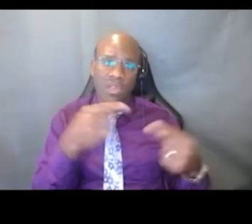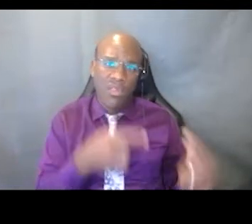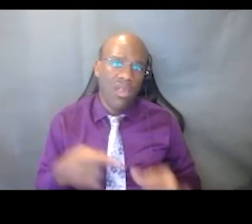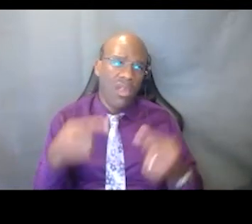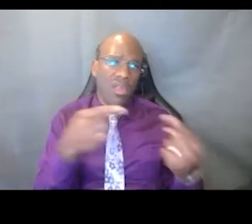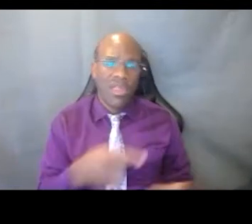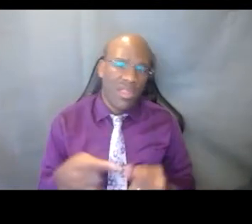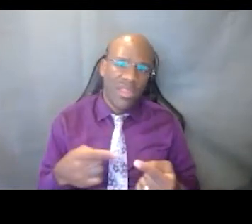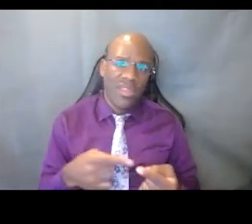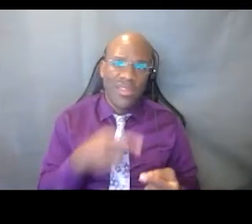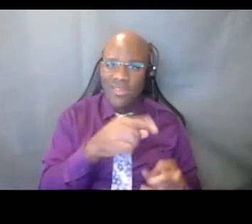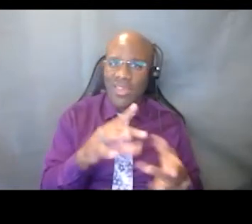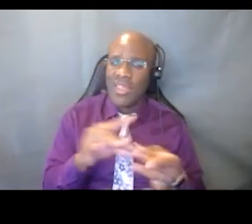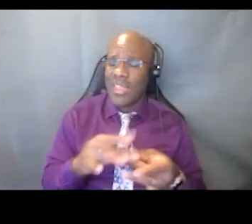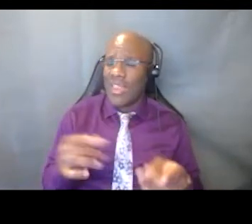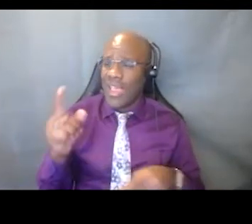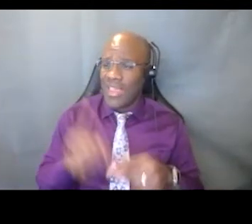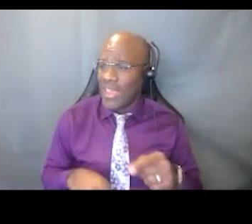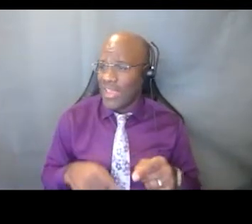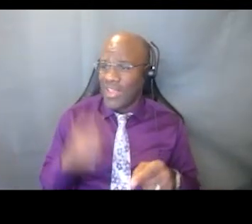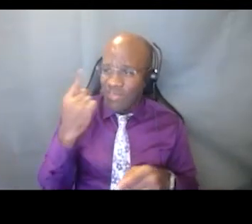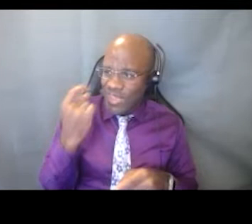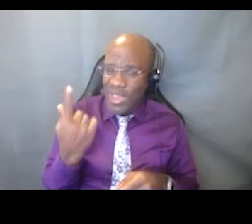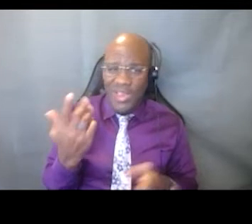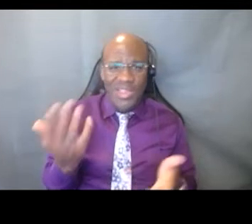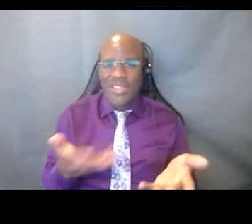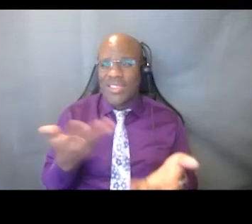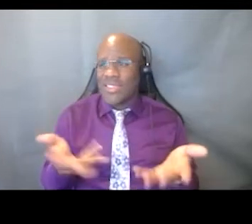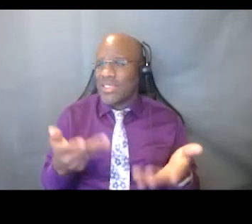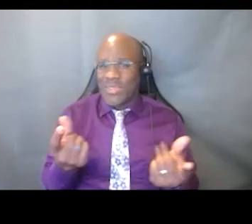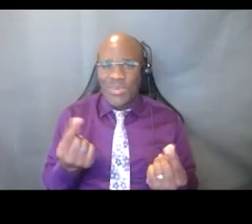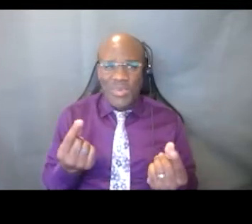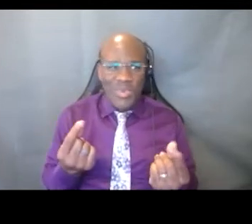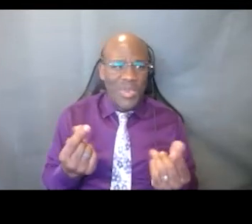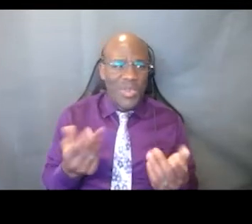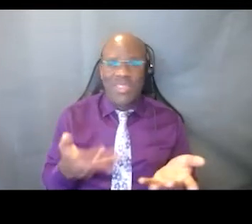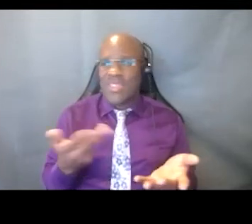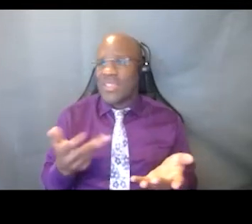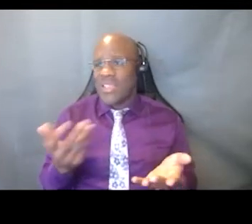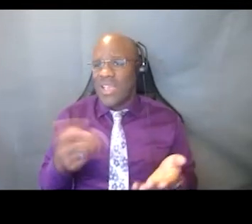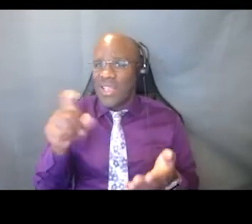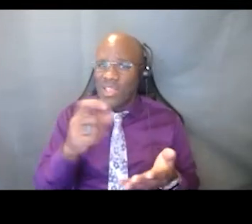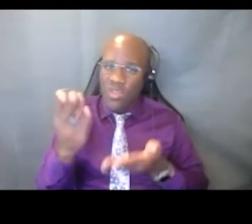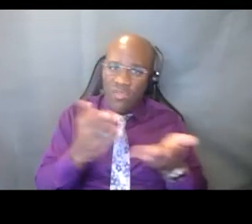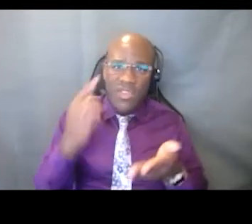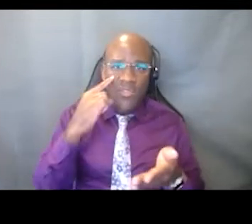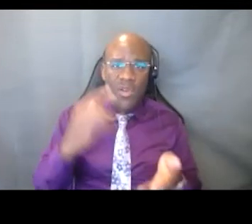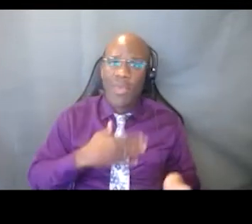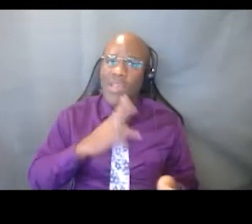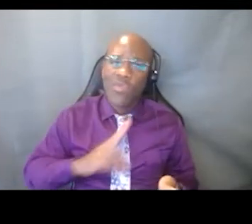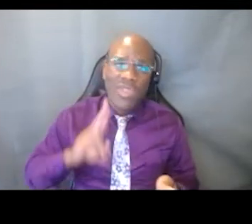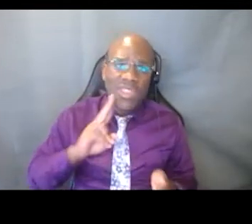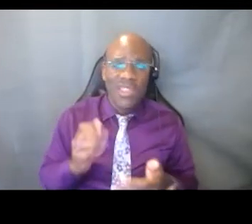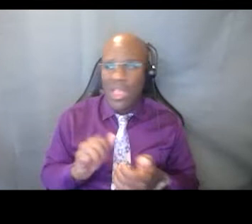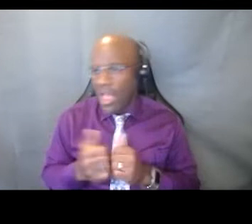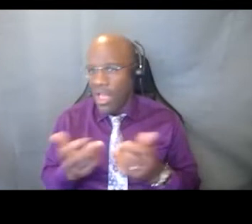can't seem to grasp what is it that I just can't get these services and what have you that I need for my children.